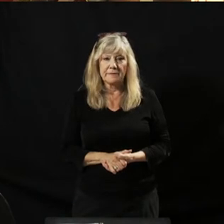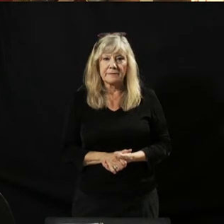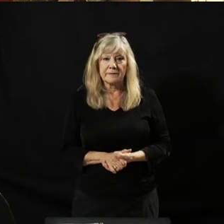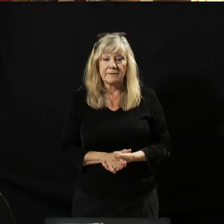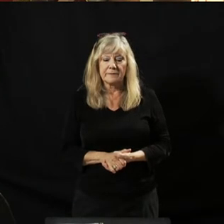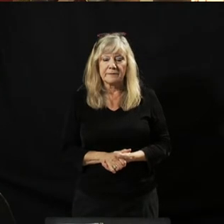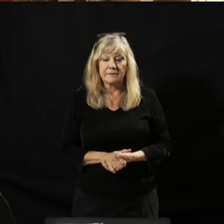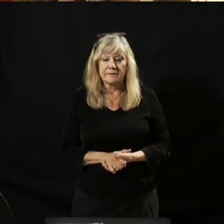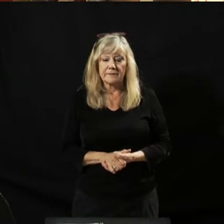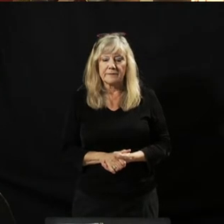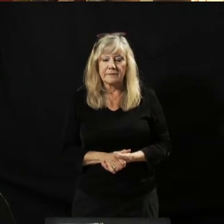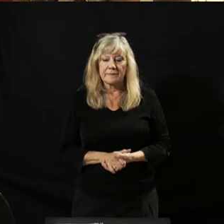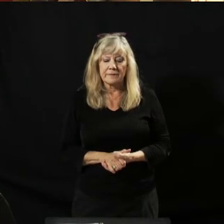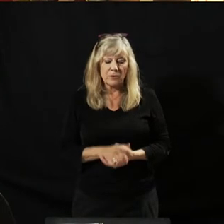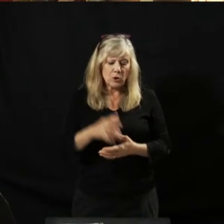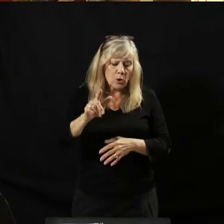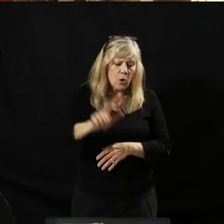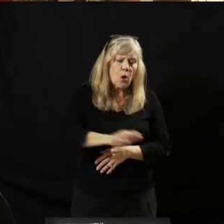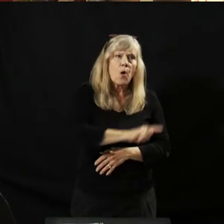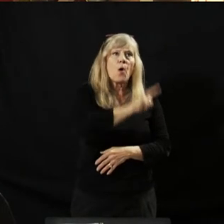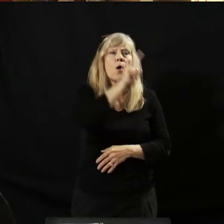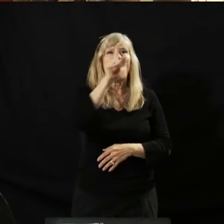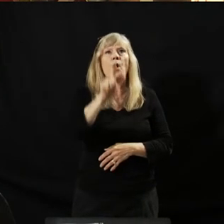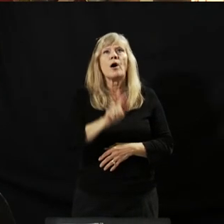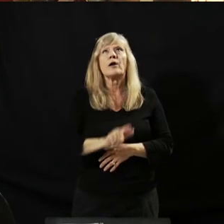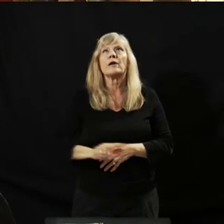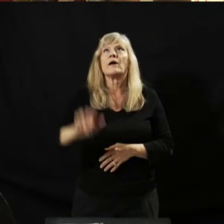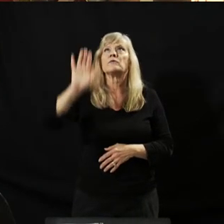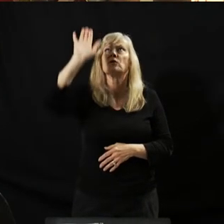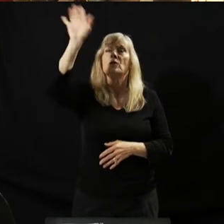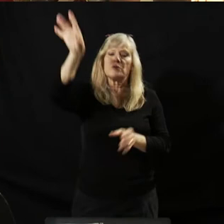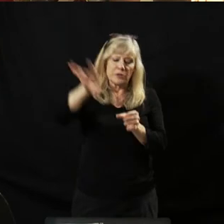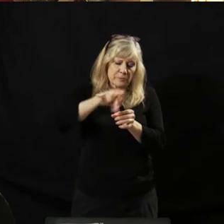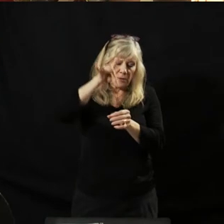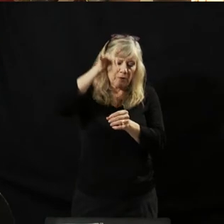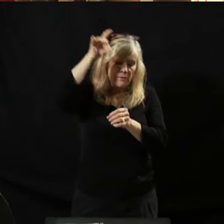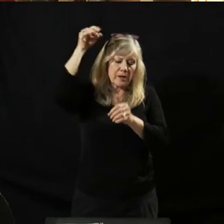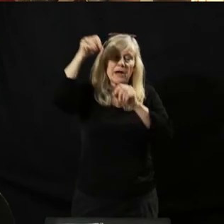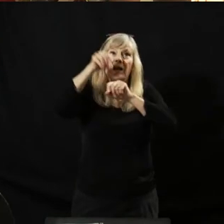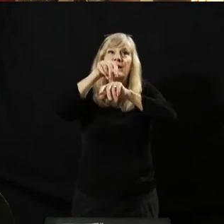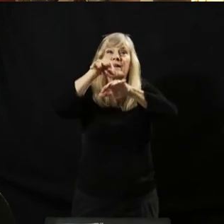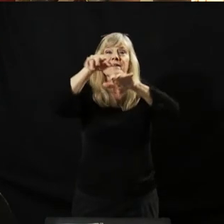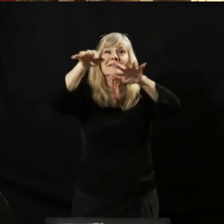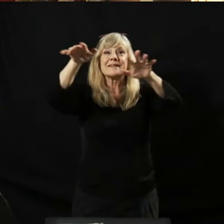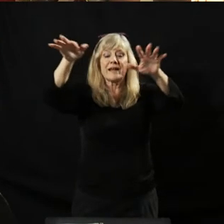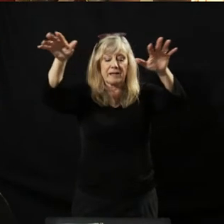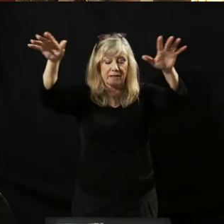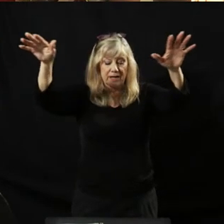Lord, send out your spirit.